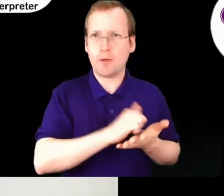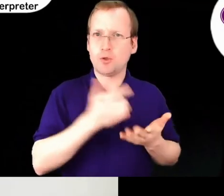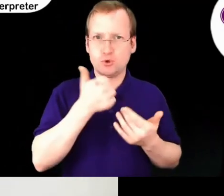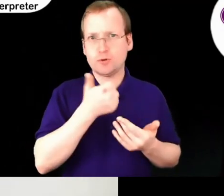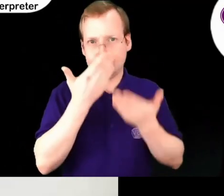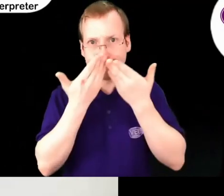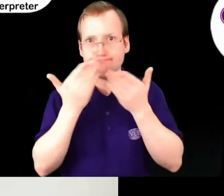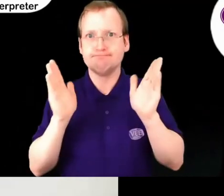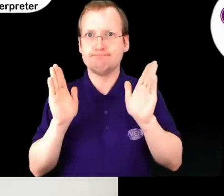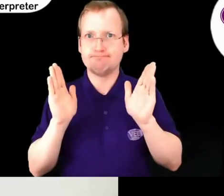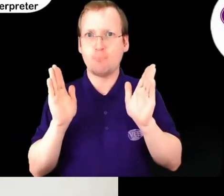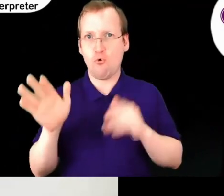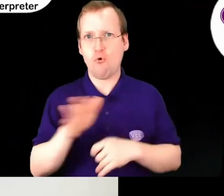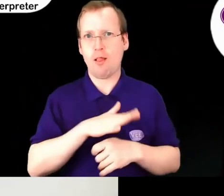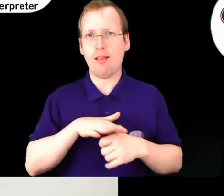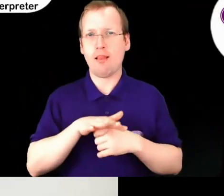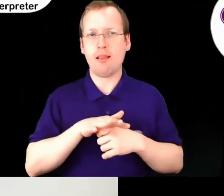Thank you.